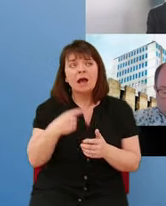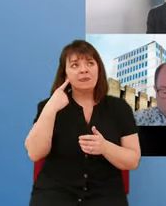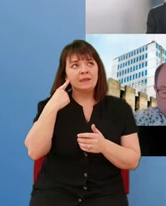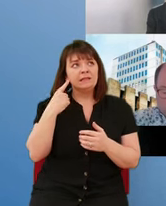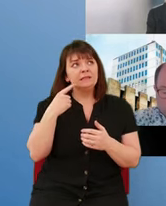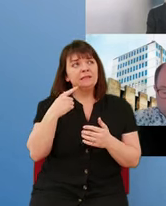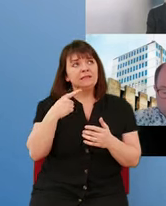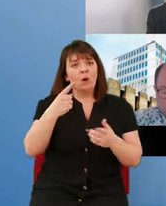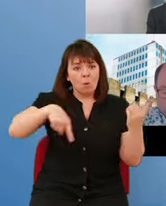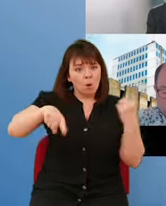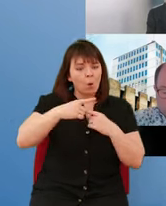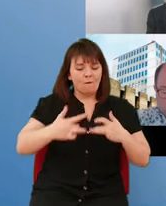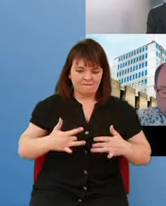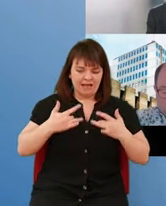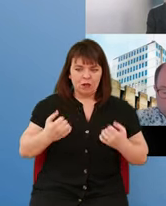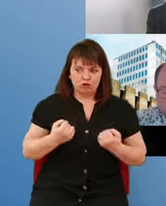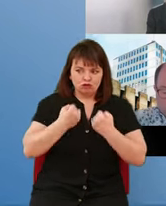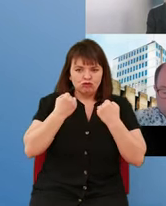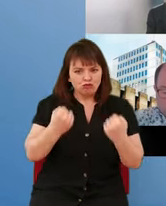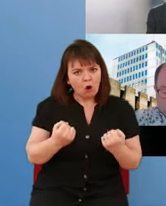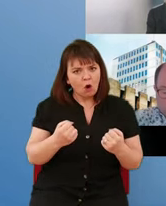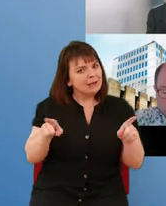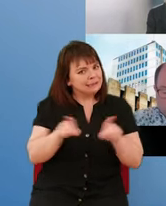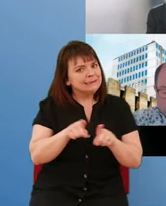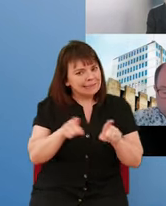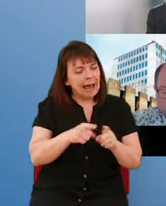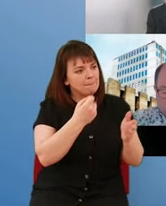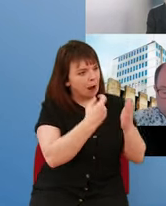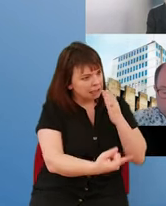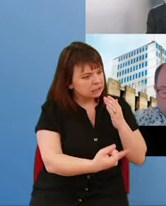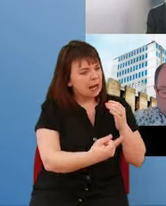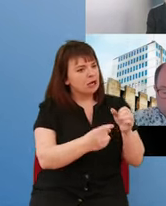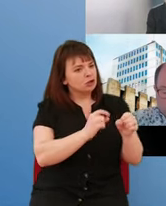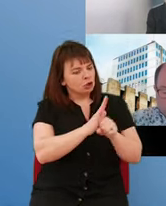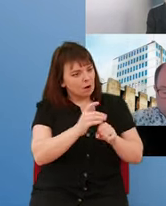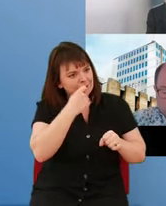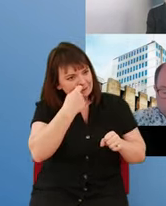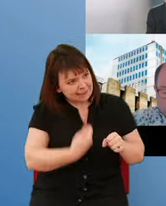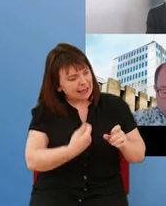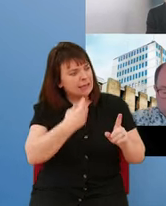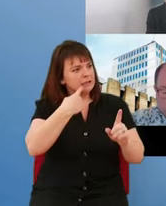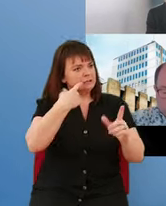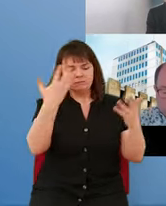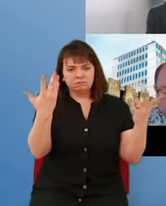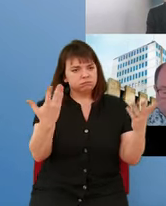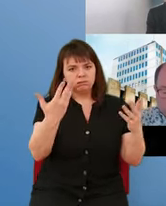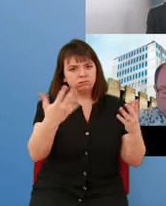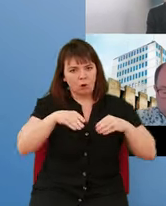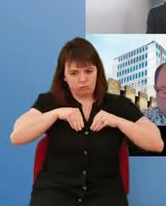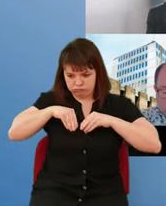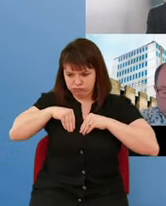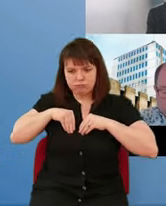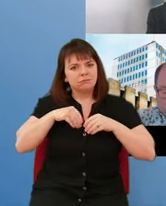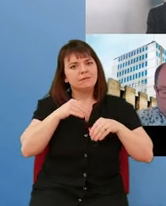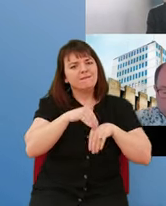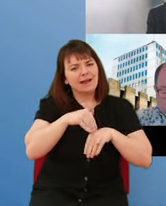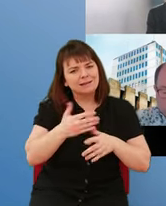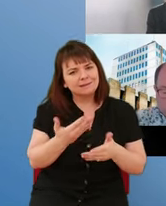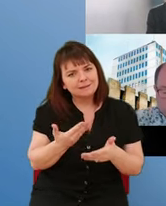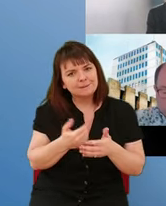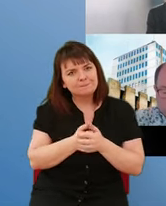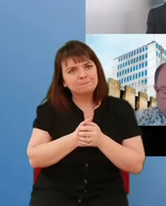are now really focusing on drawing down the additional resources open to them through the Winter Access Fund,